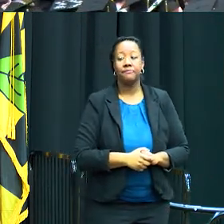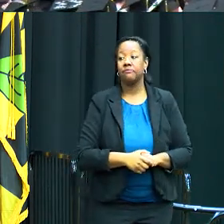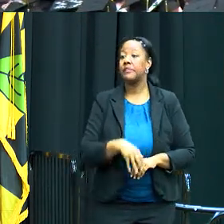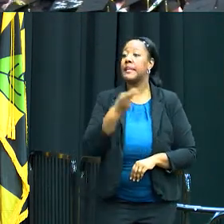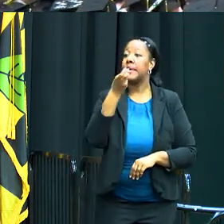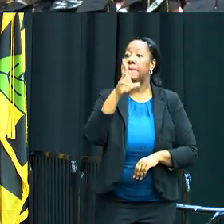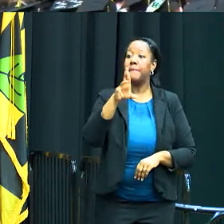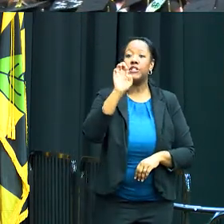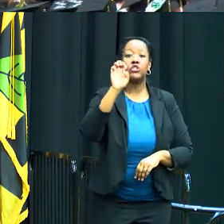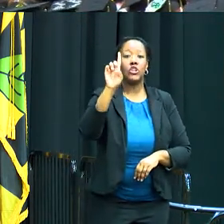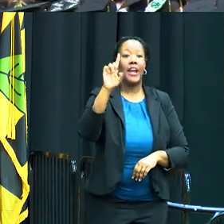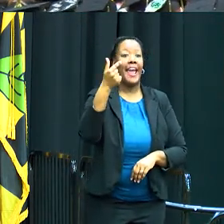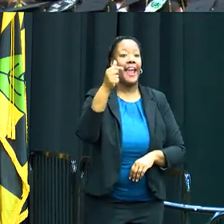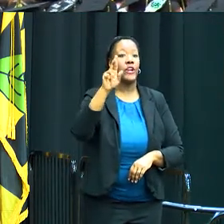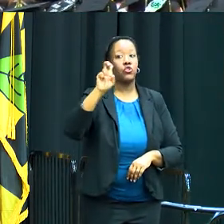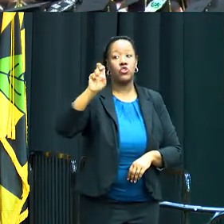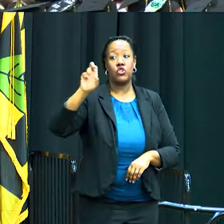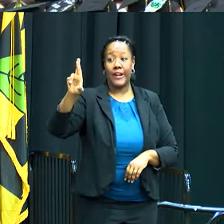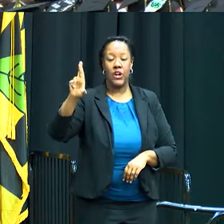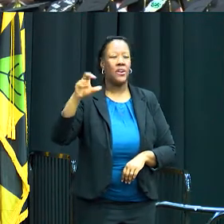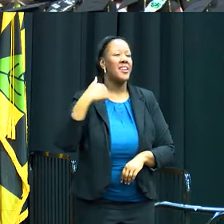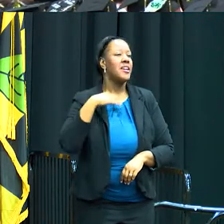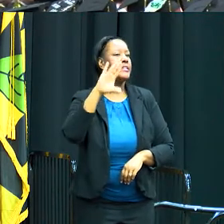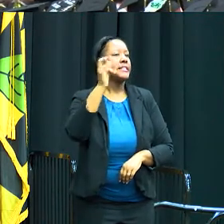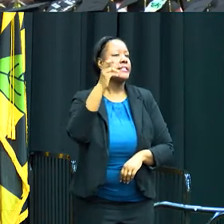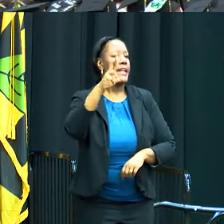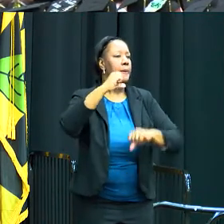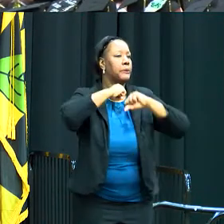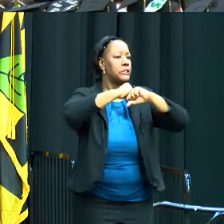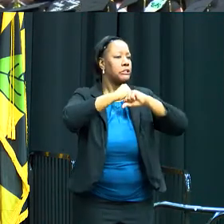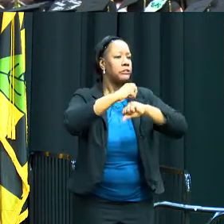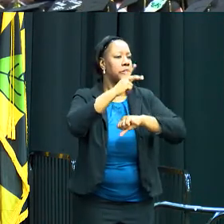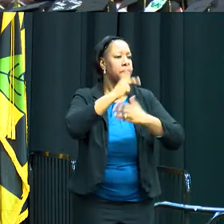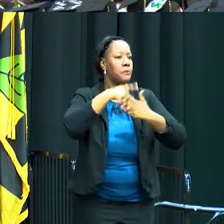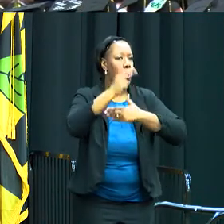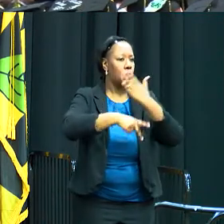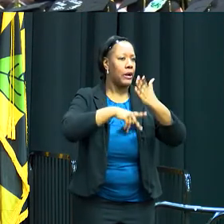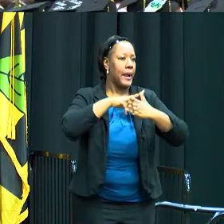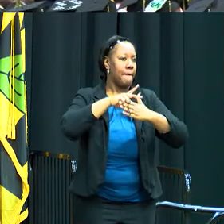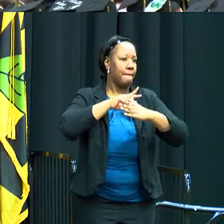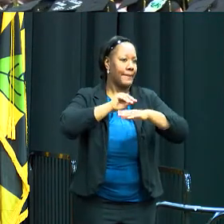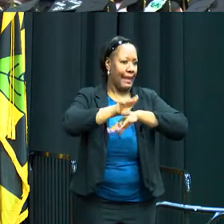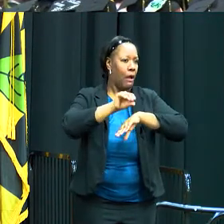Mr. Ed Greer, Cybersecurity Program Advisory Council, and Mrs. Greer.